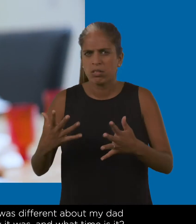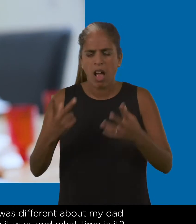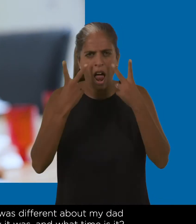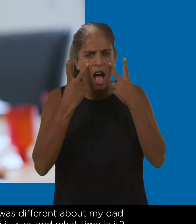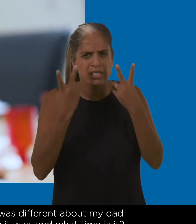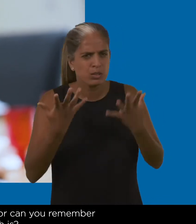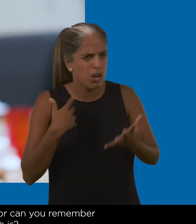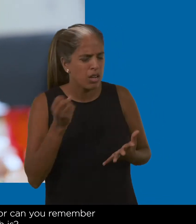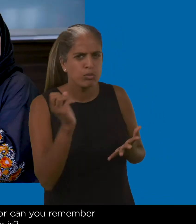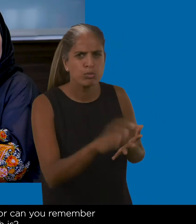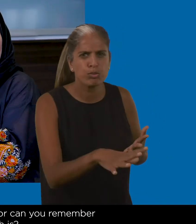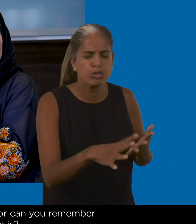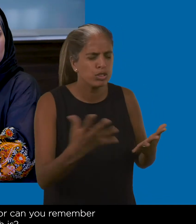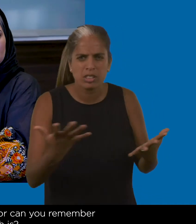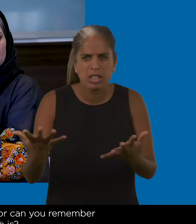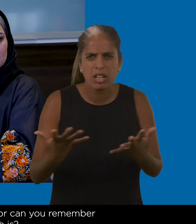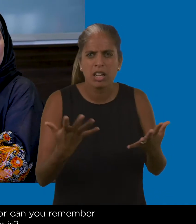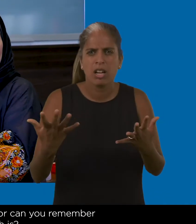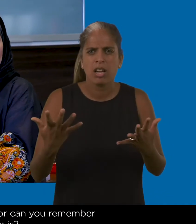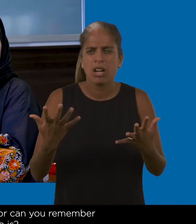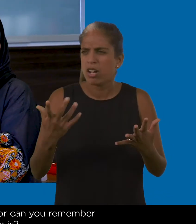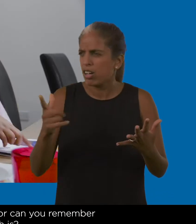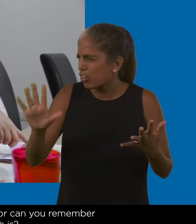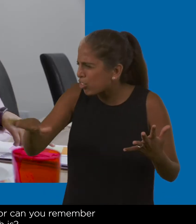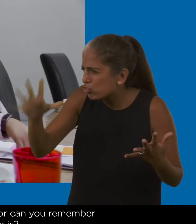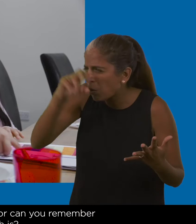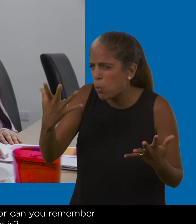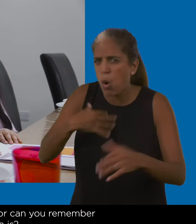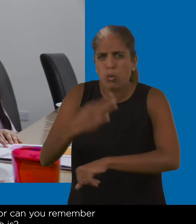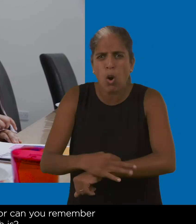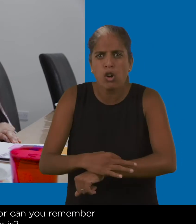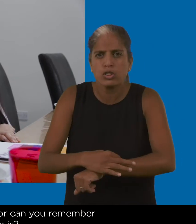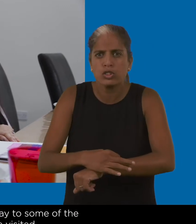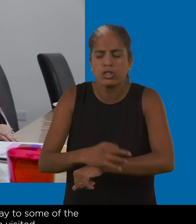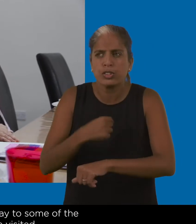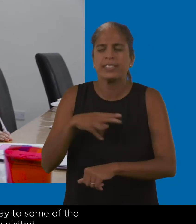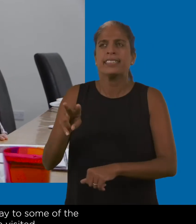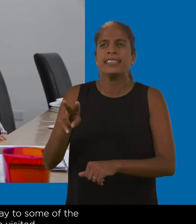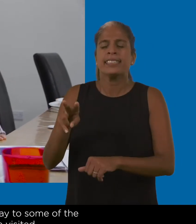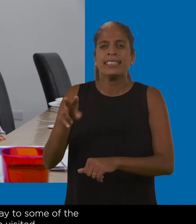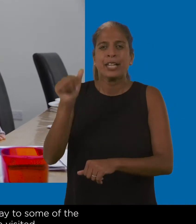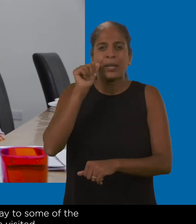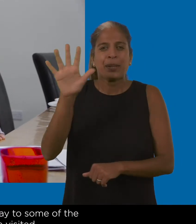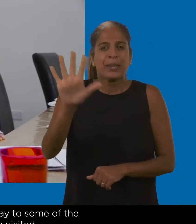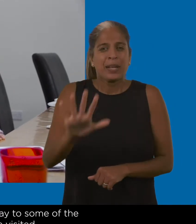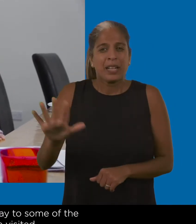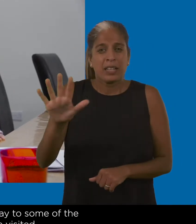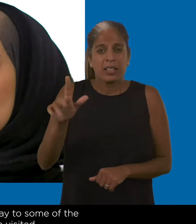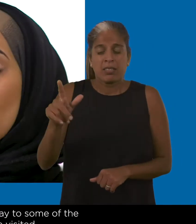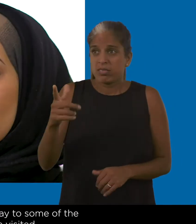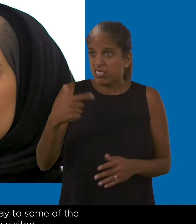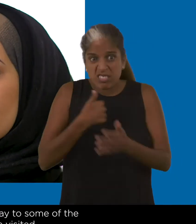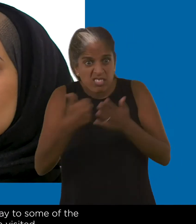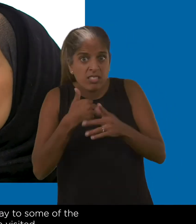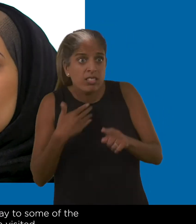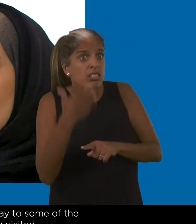what time is it, or where have I put my glasses, or can you remember where my watch is? He couldn't remember the